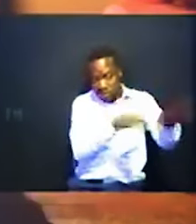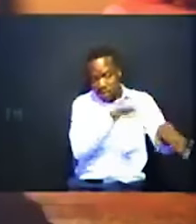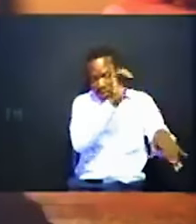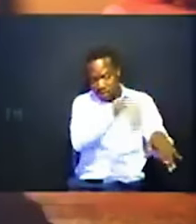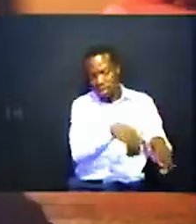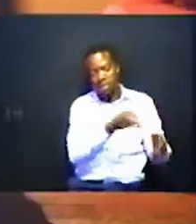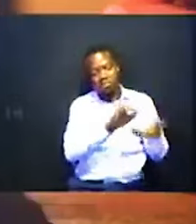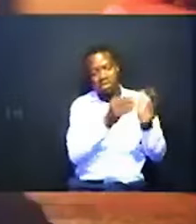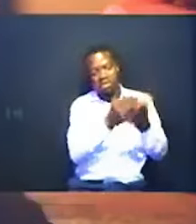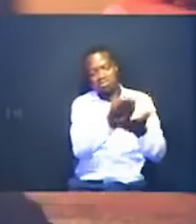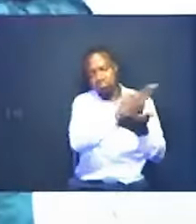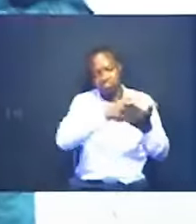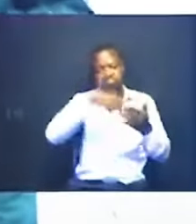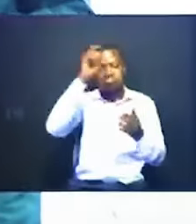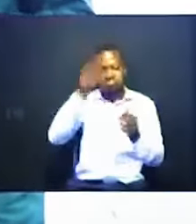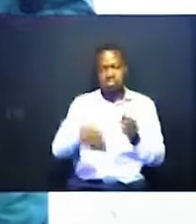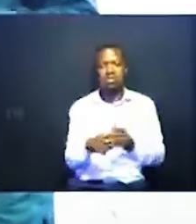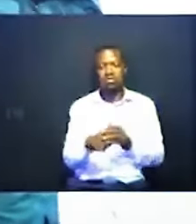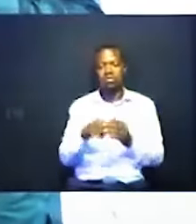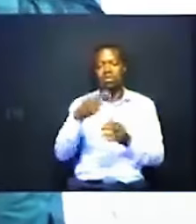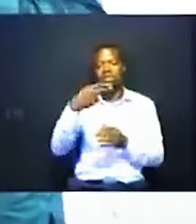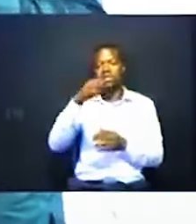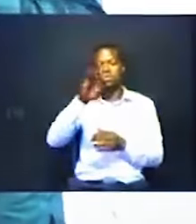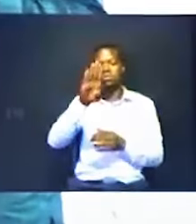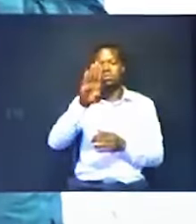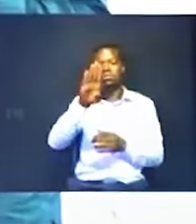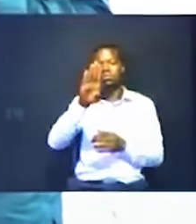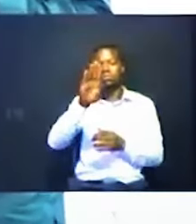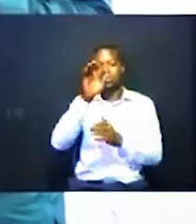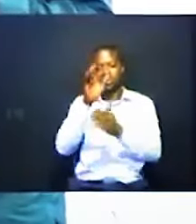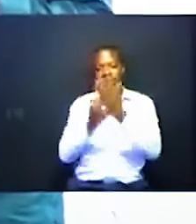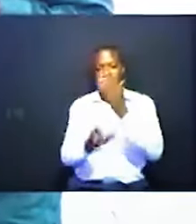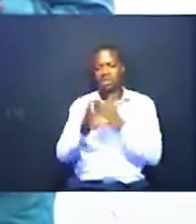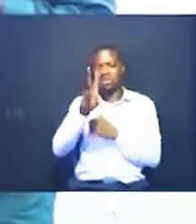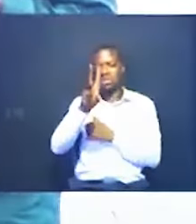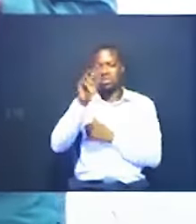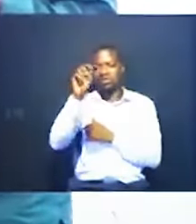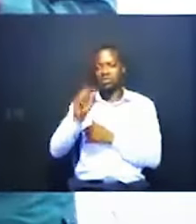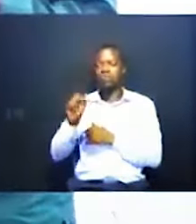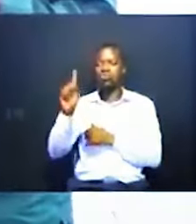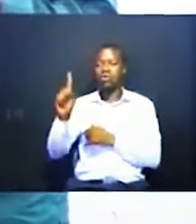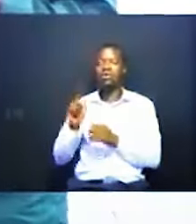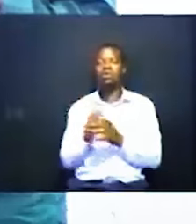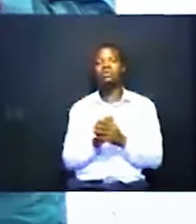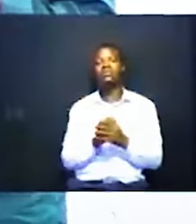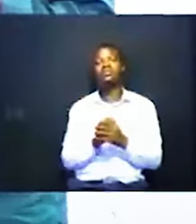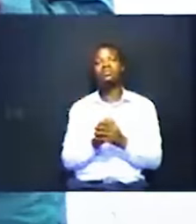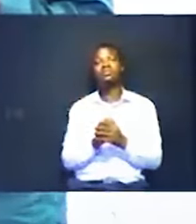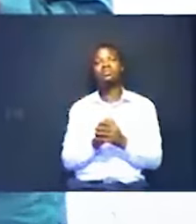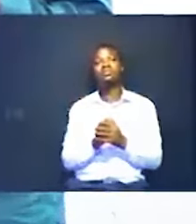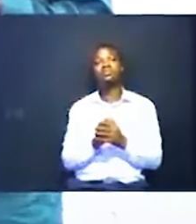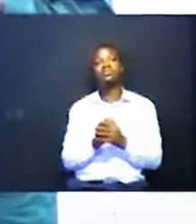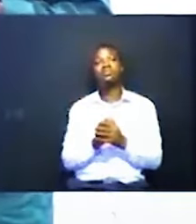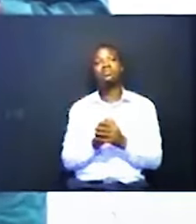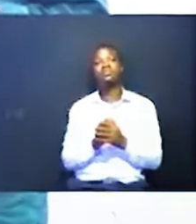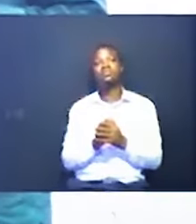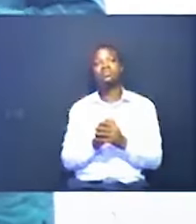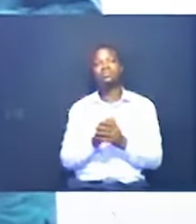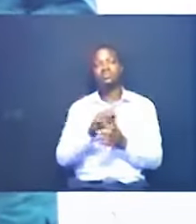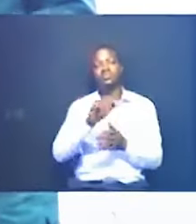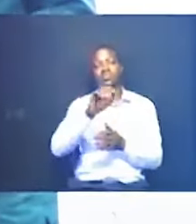owuom. Hebrews chapter 6 verse 1. Ye hwe Hebrew form ma no etinsia enwuma a edi kan no a. Hebrews